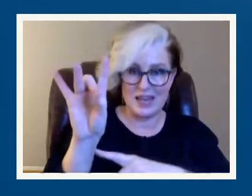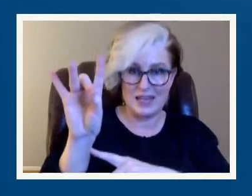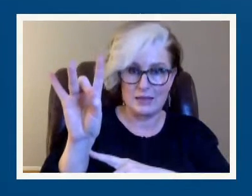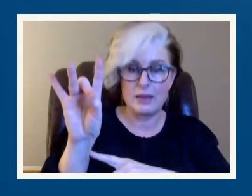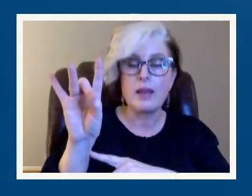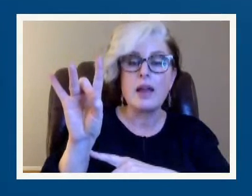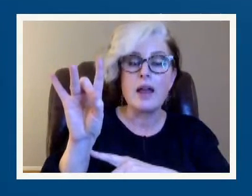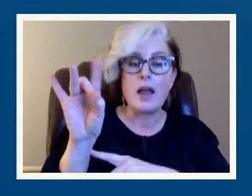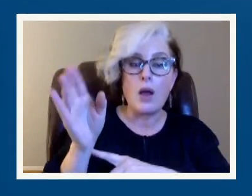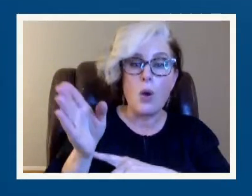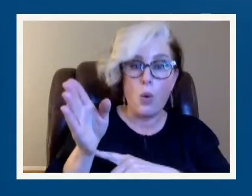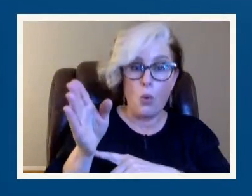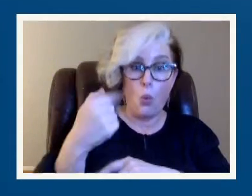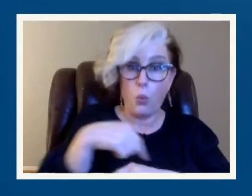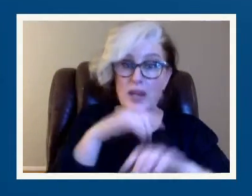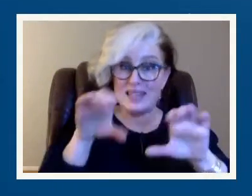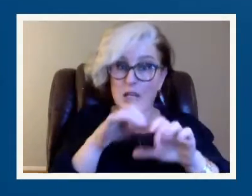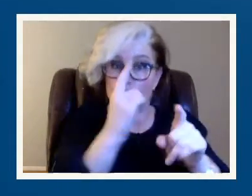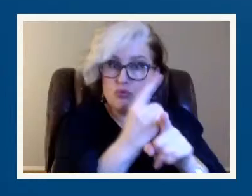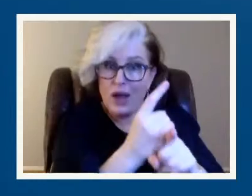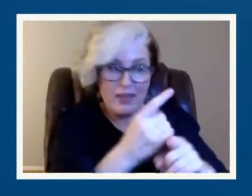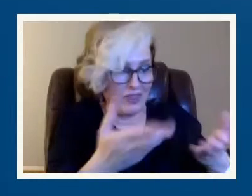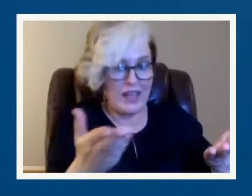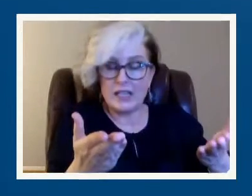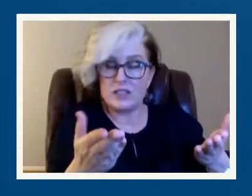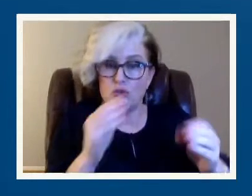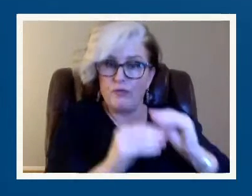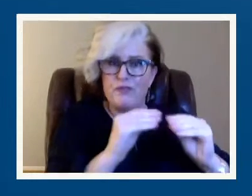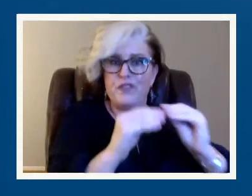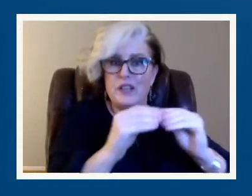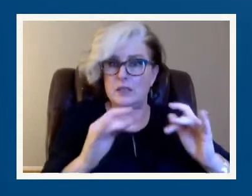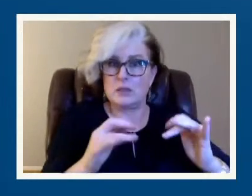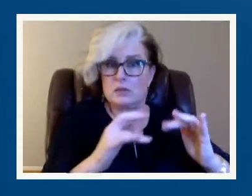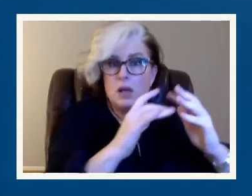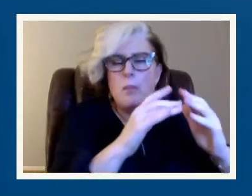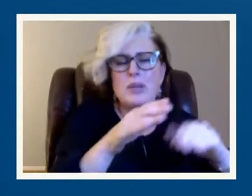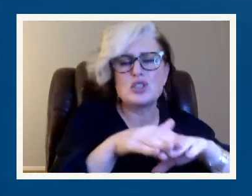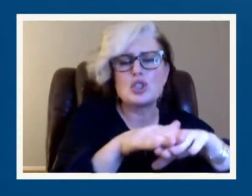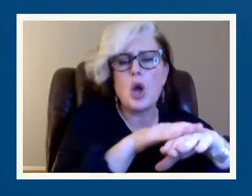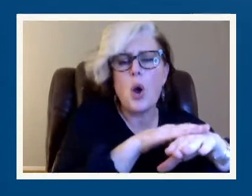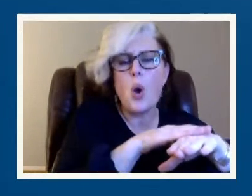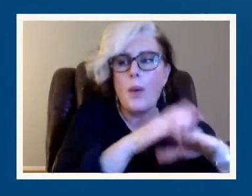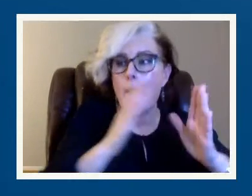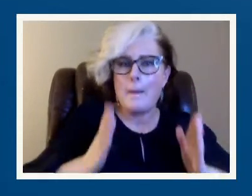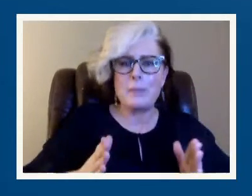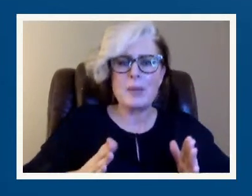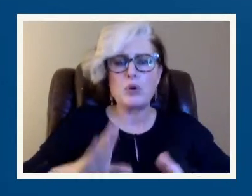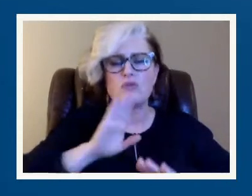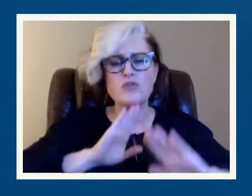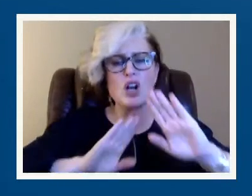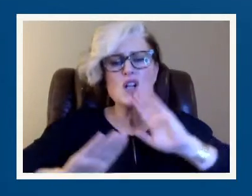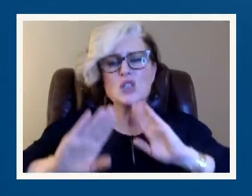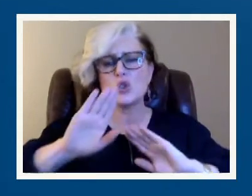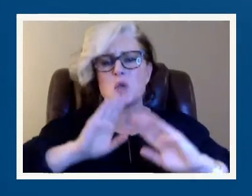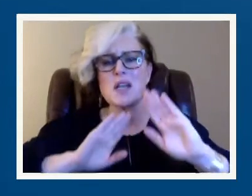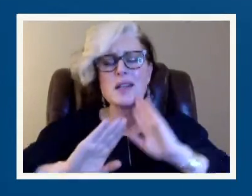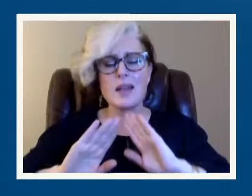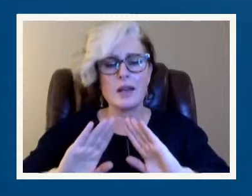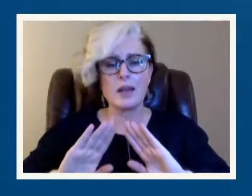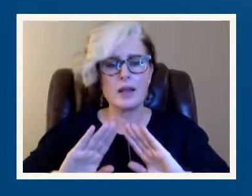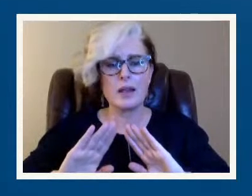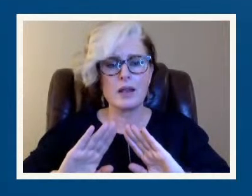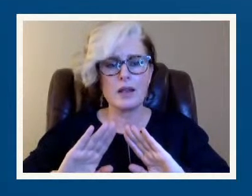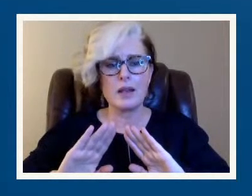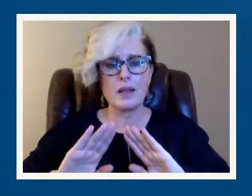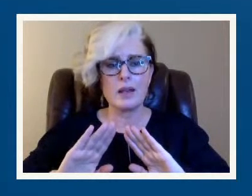and we did the right things to get the economy back on track, but it was slow, and people were frustrated.